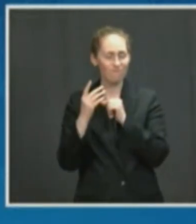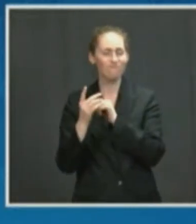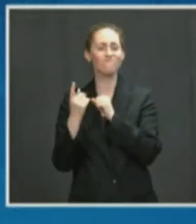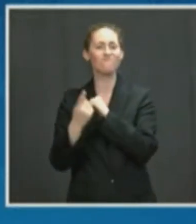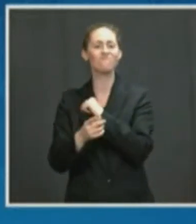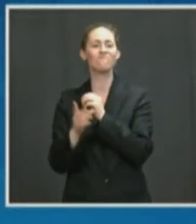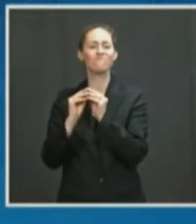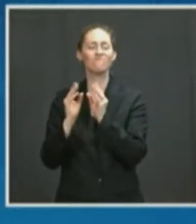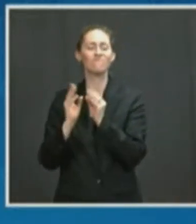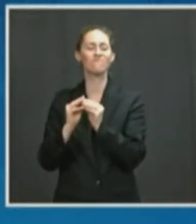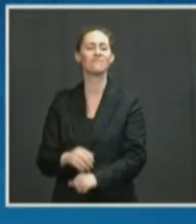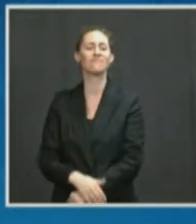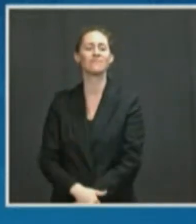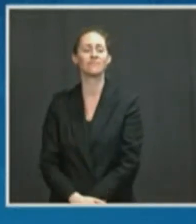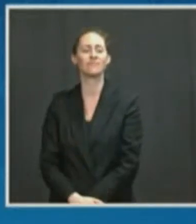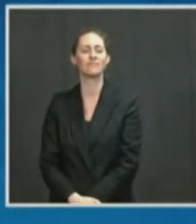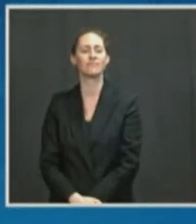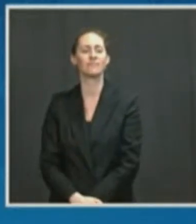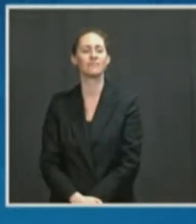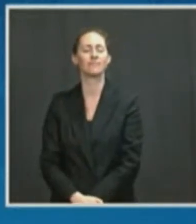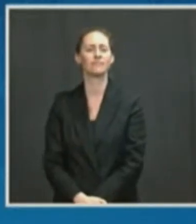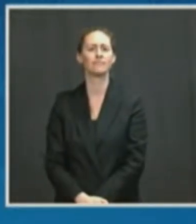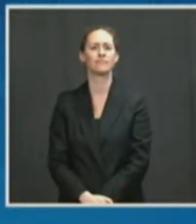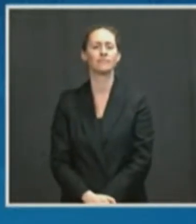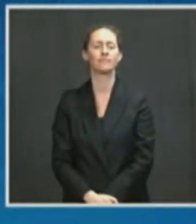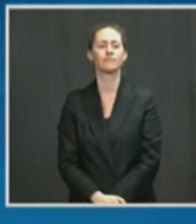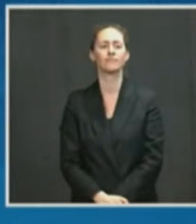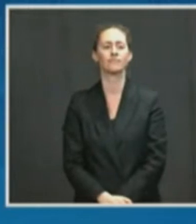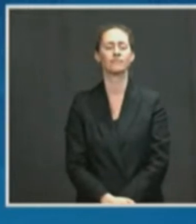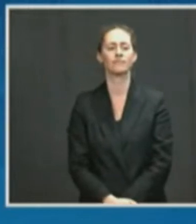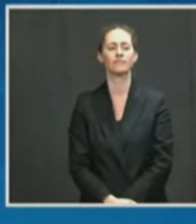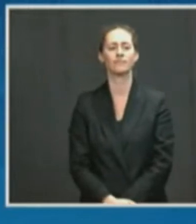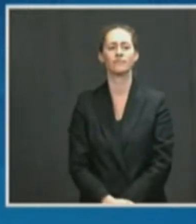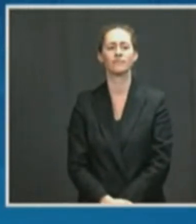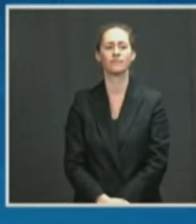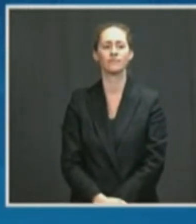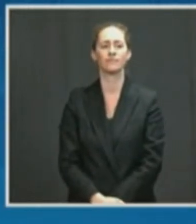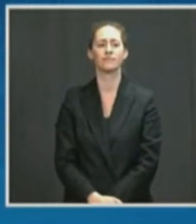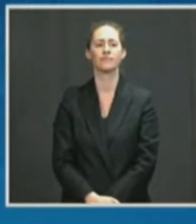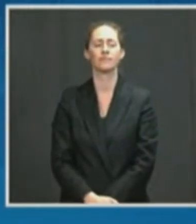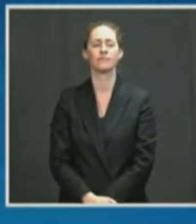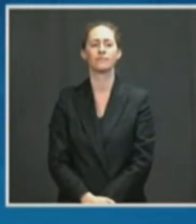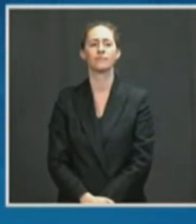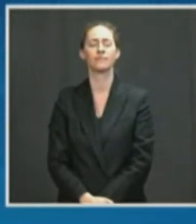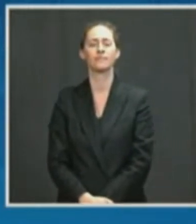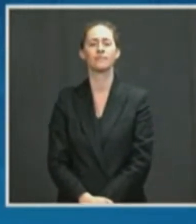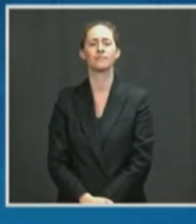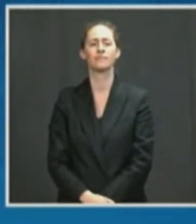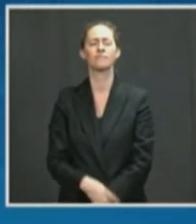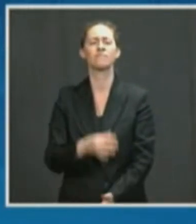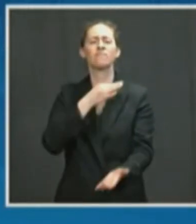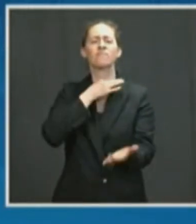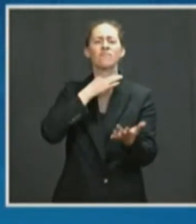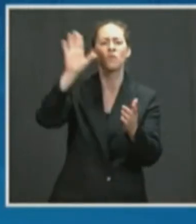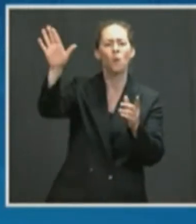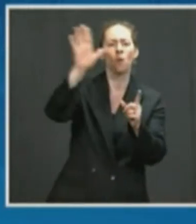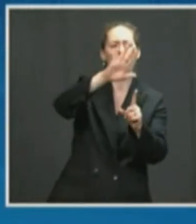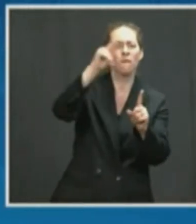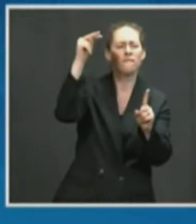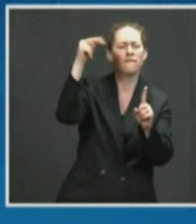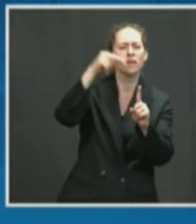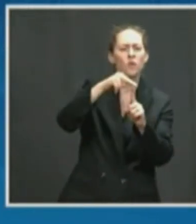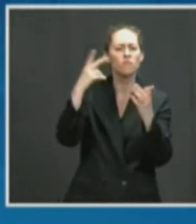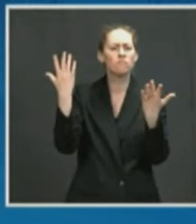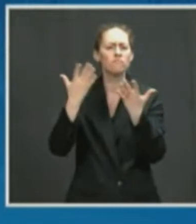hear what might be the position of your government today. Very well regarding